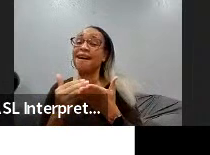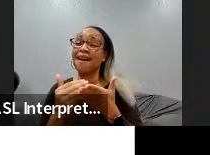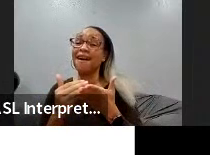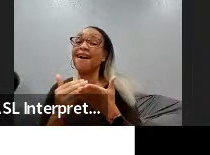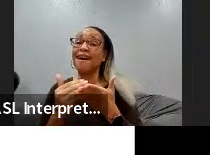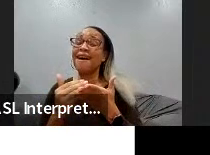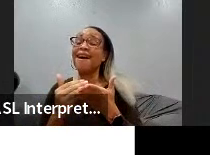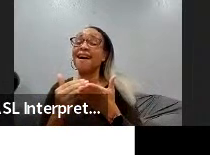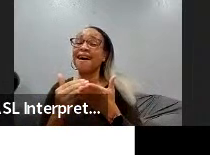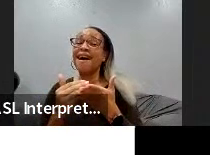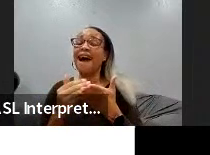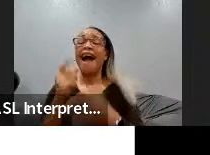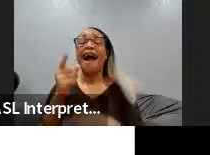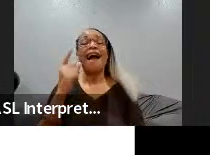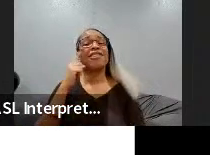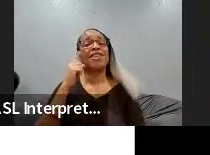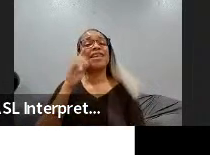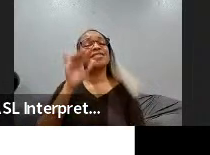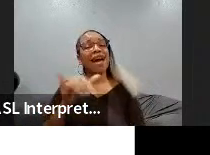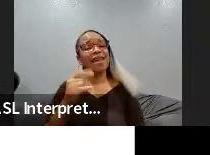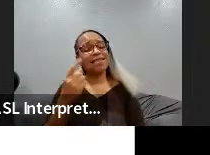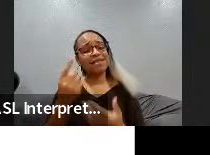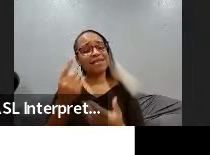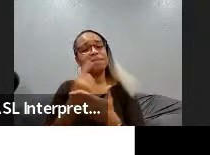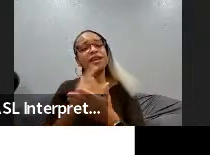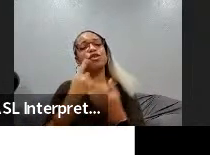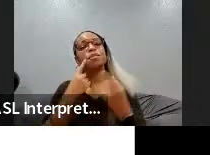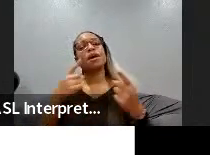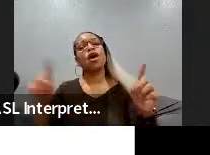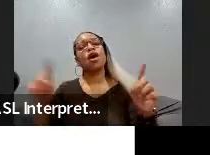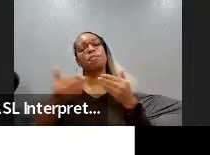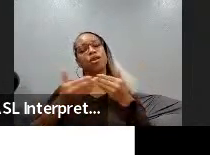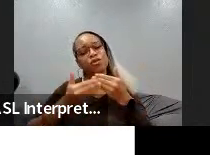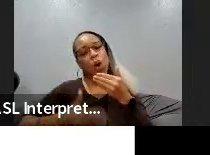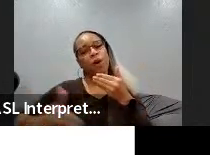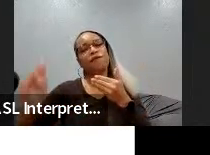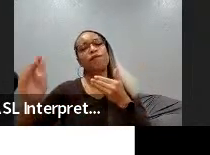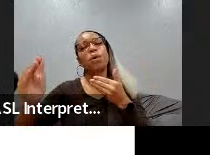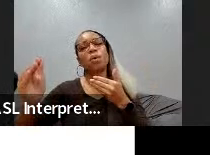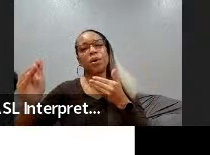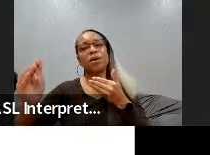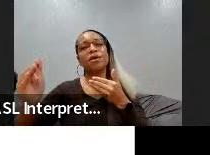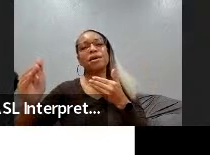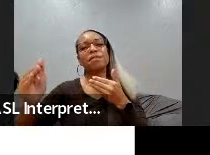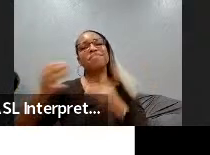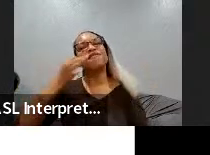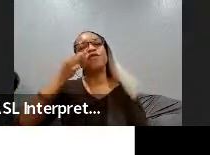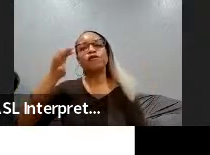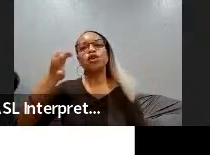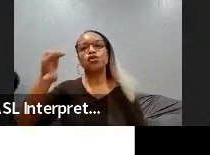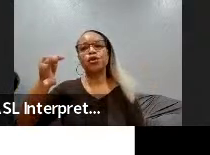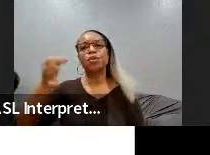lost. And I think that's something that should be accomplished moving forward in the future.